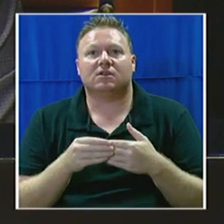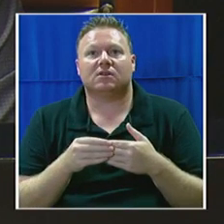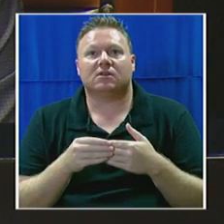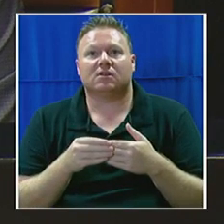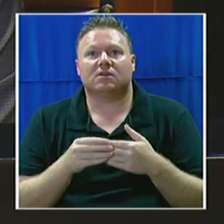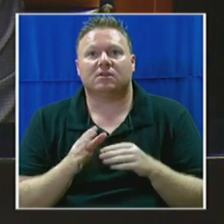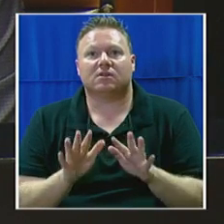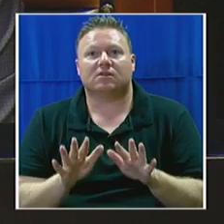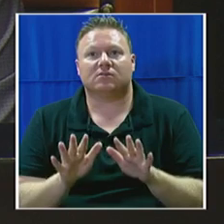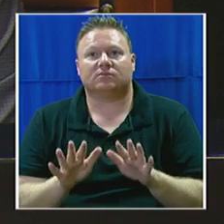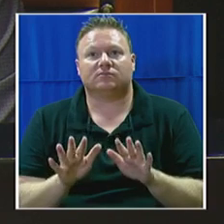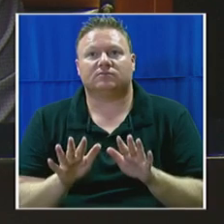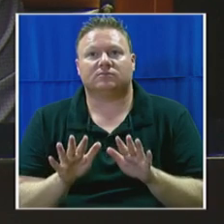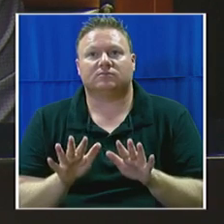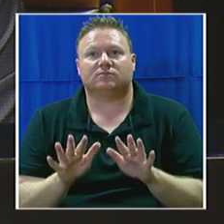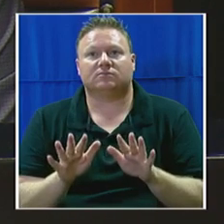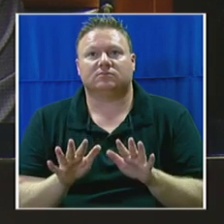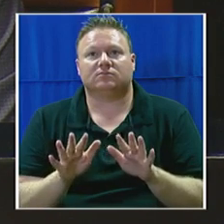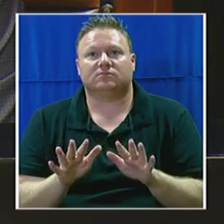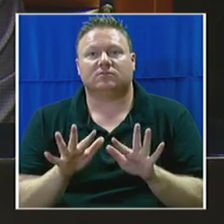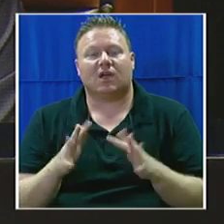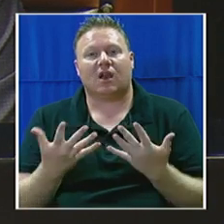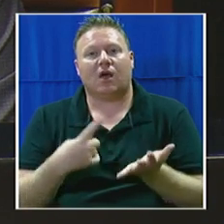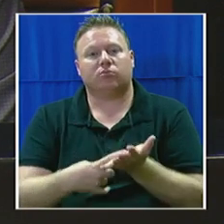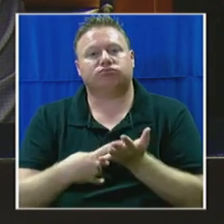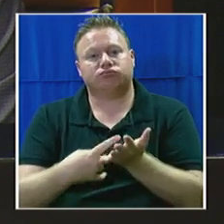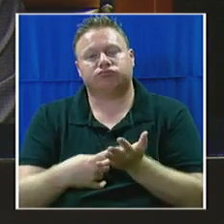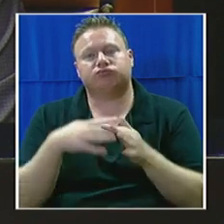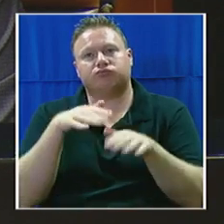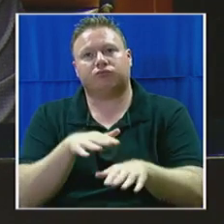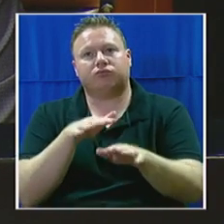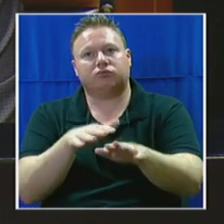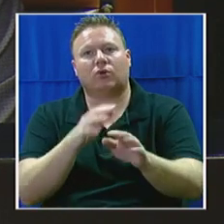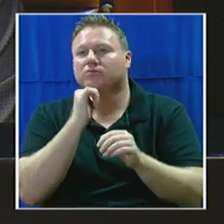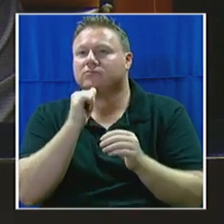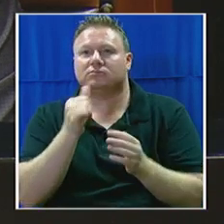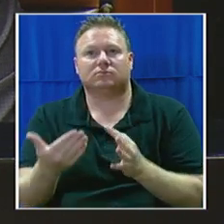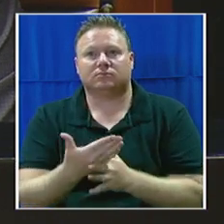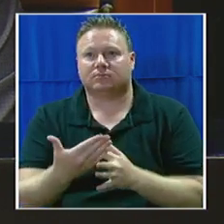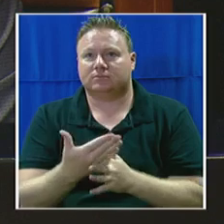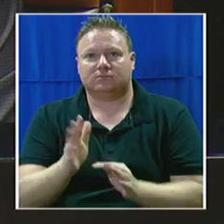honorable members, can we allow the debate to flow uninterrupted?